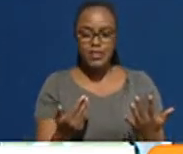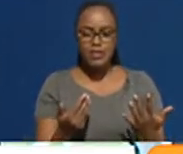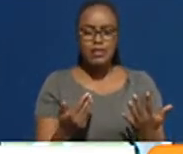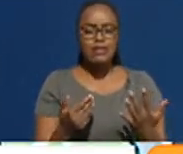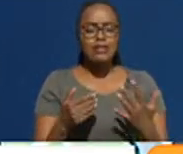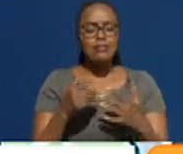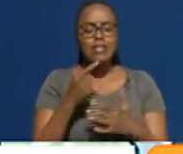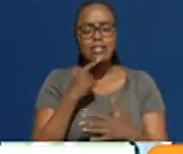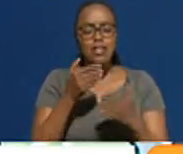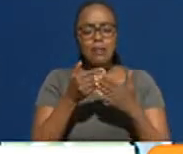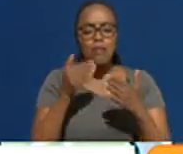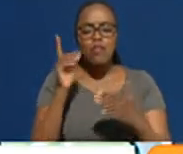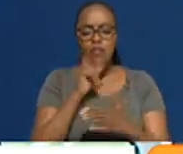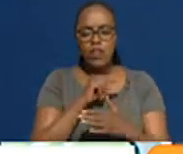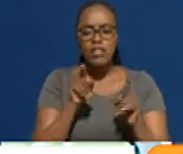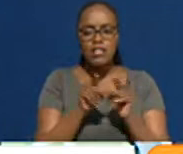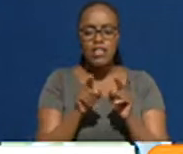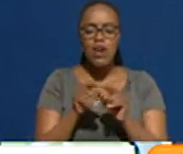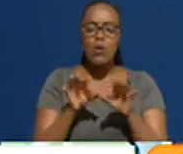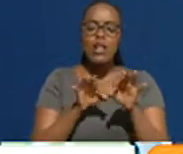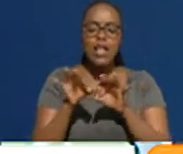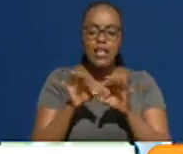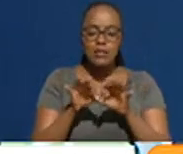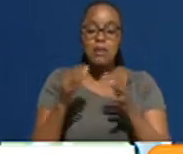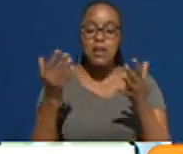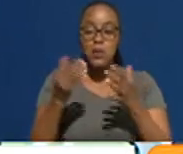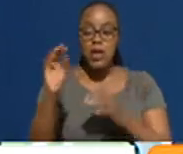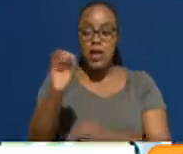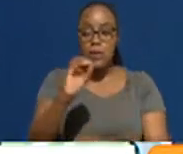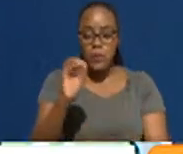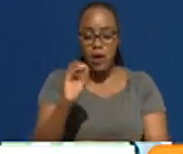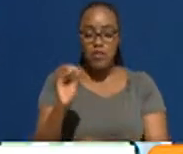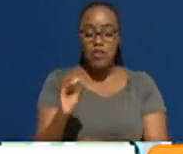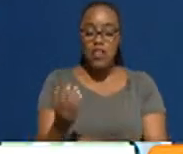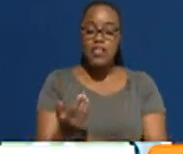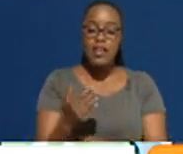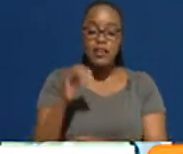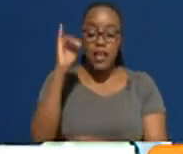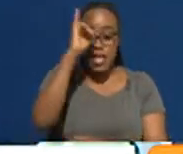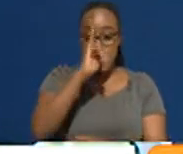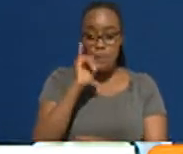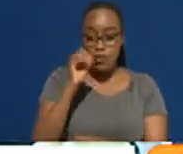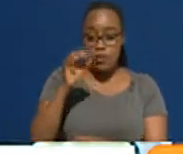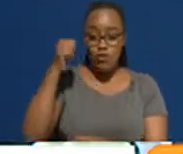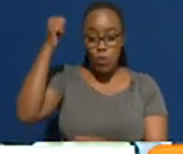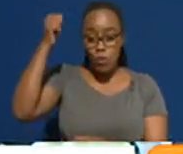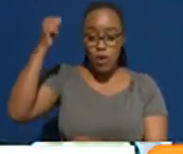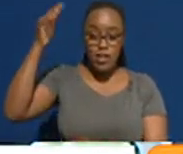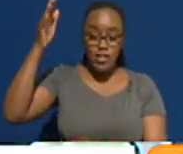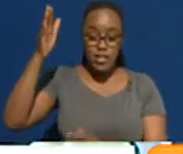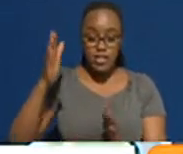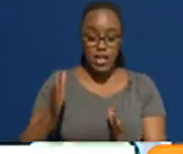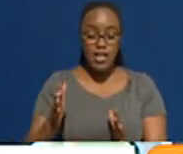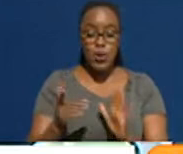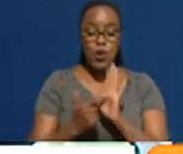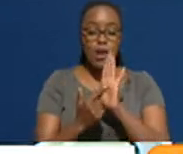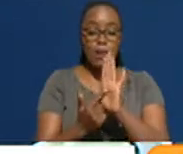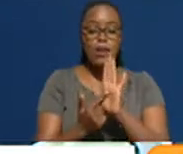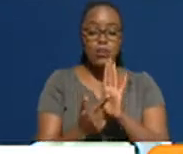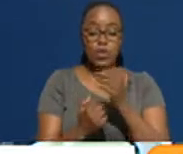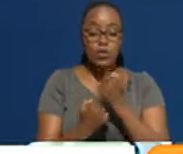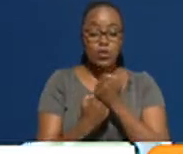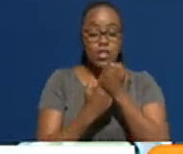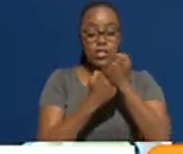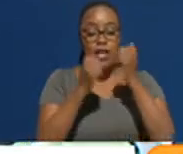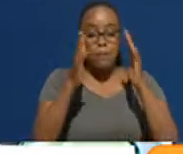this before, and I will not disclose where, that the image of our political leaders will reflect to the